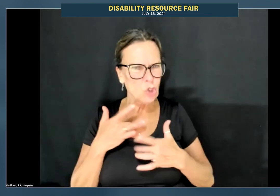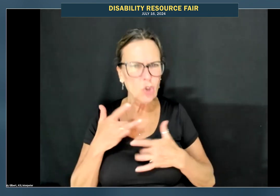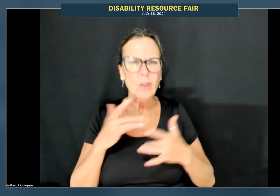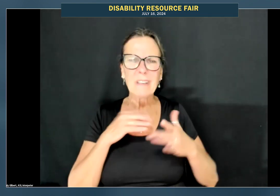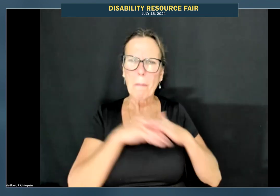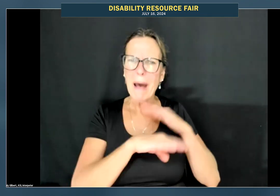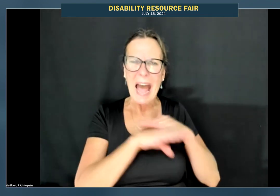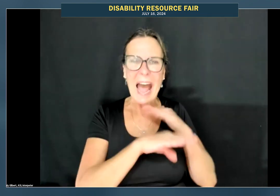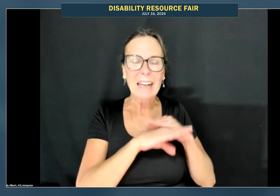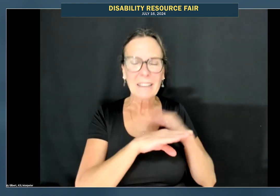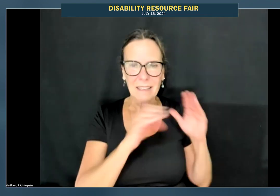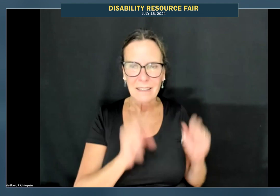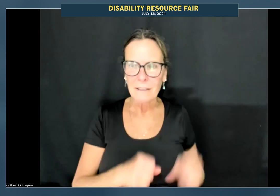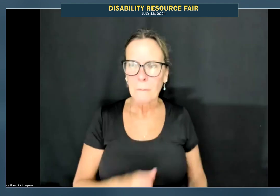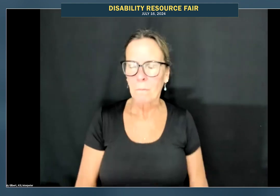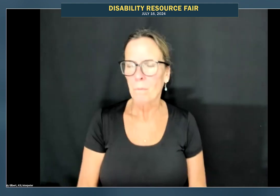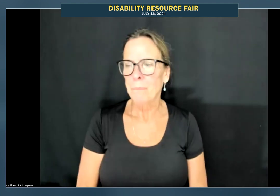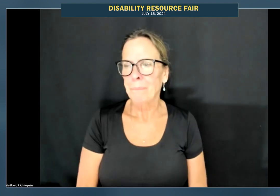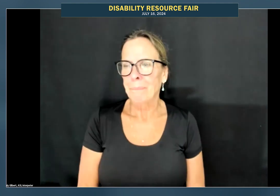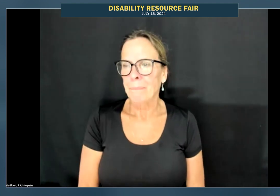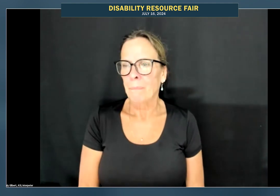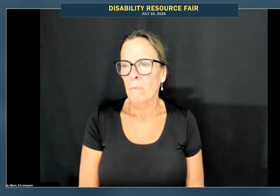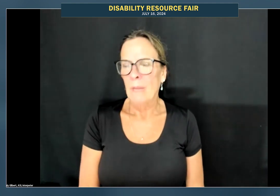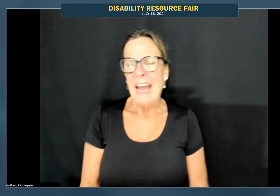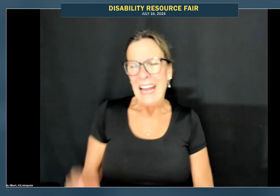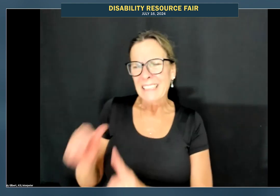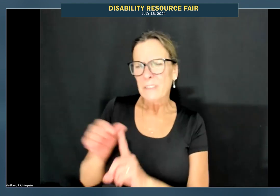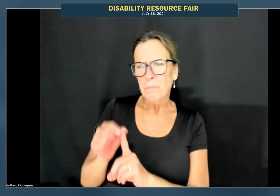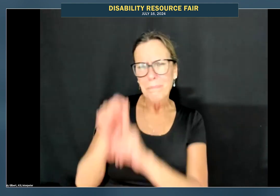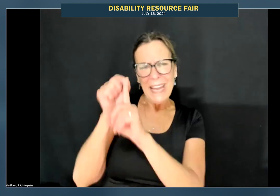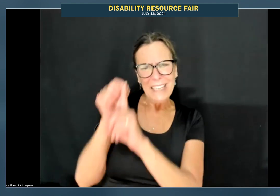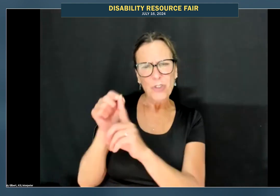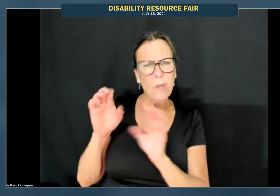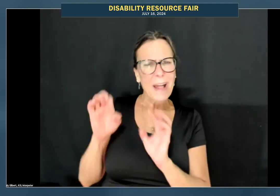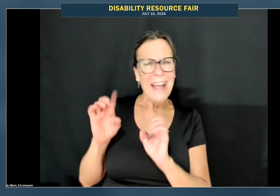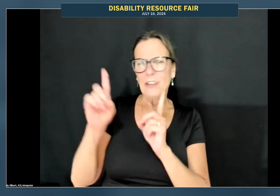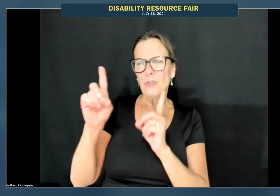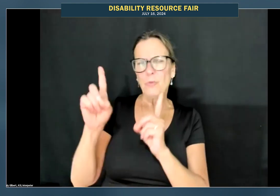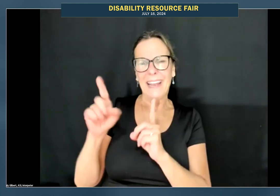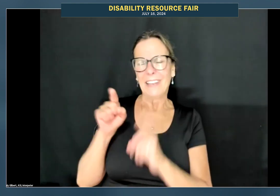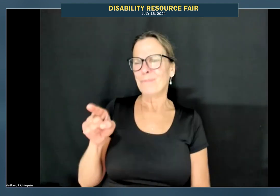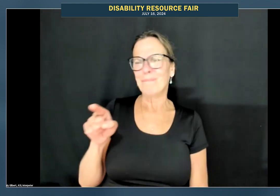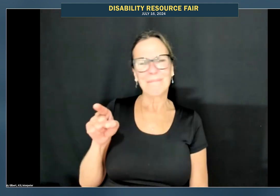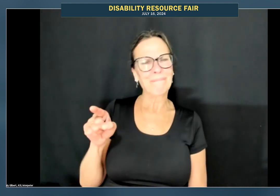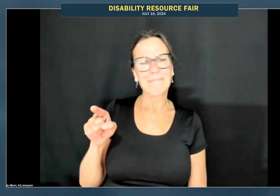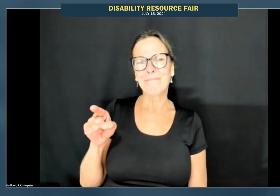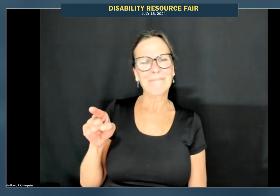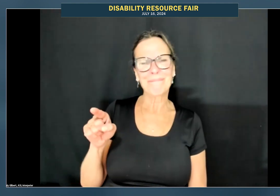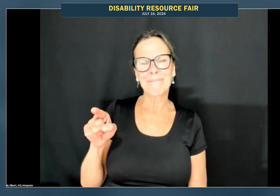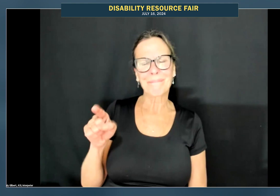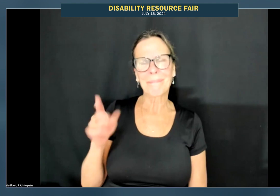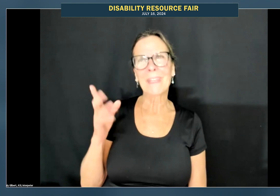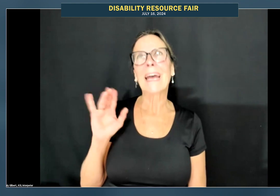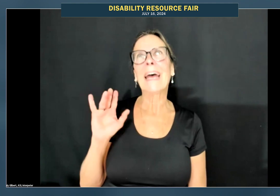Special education is not just for